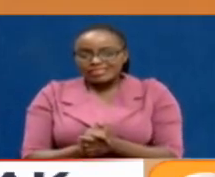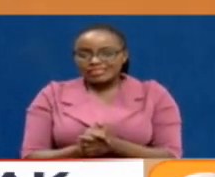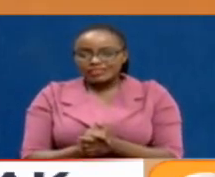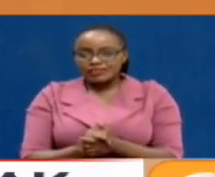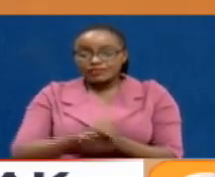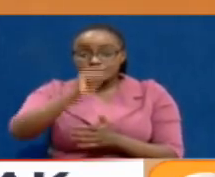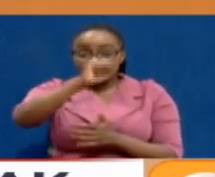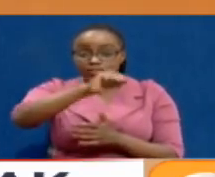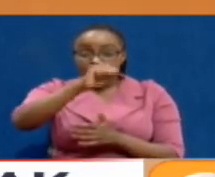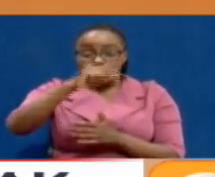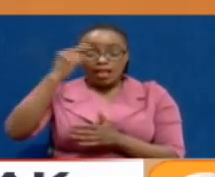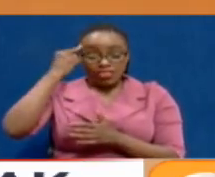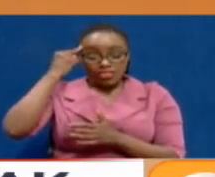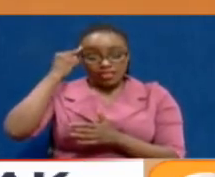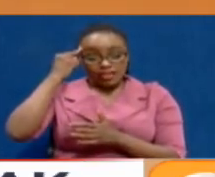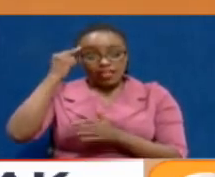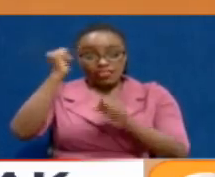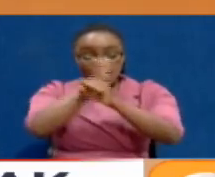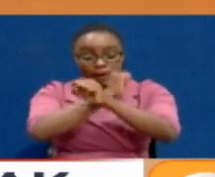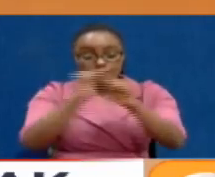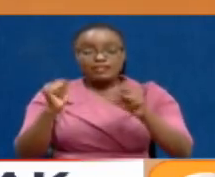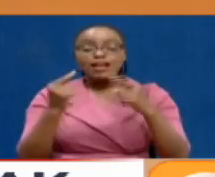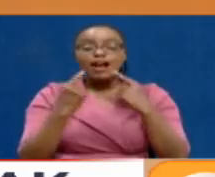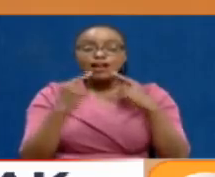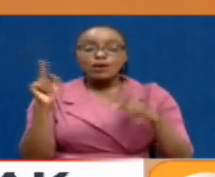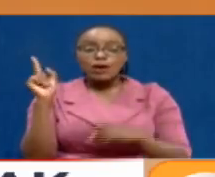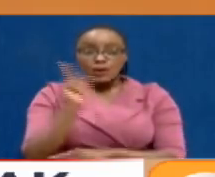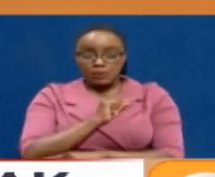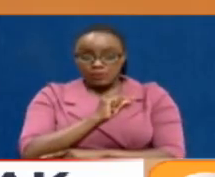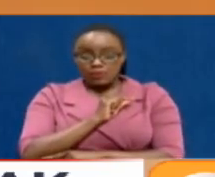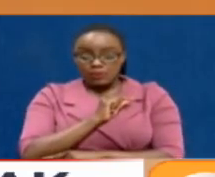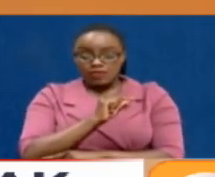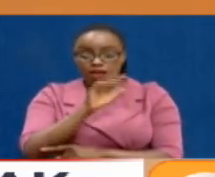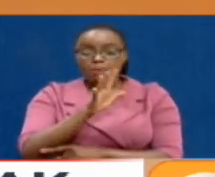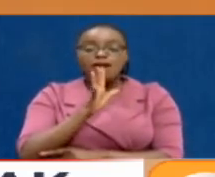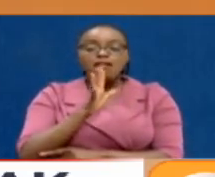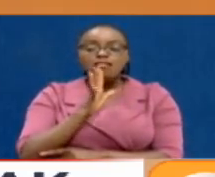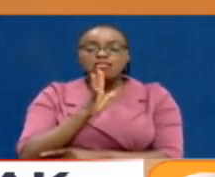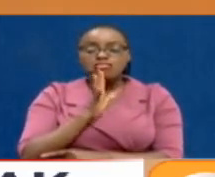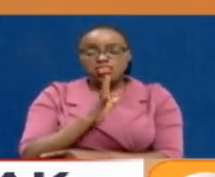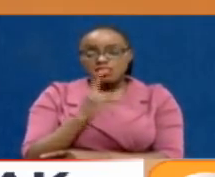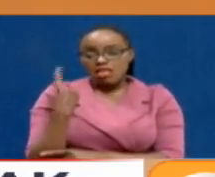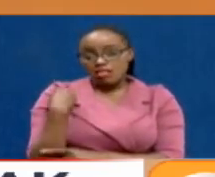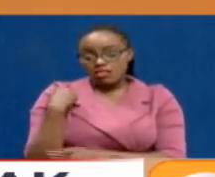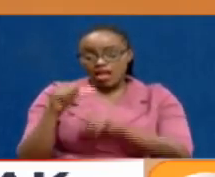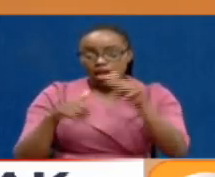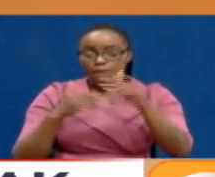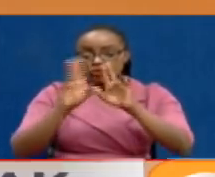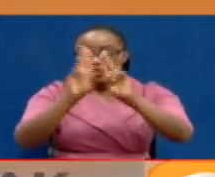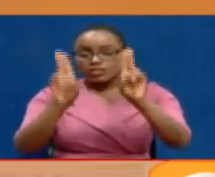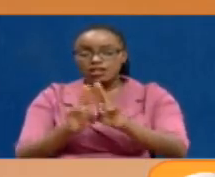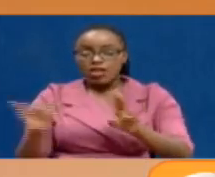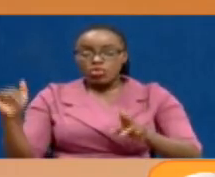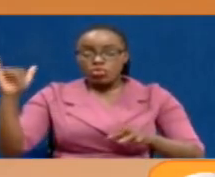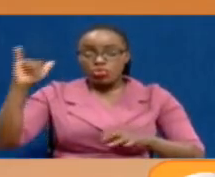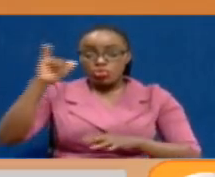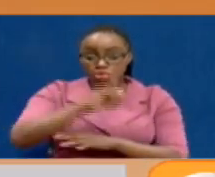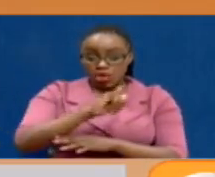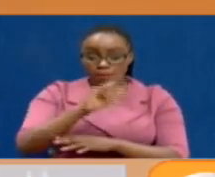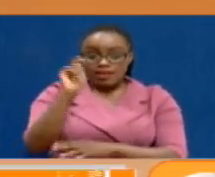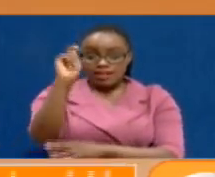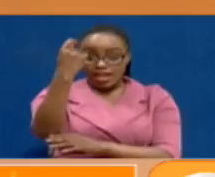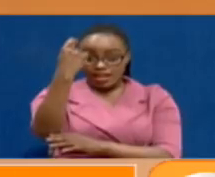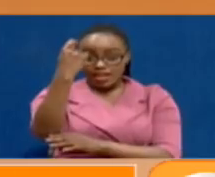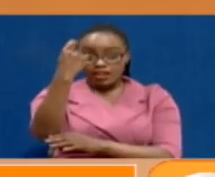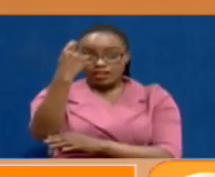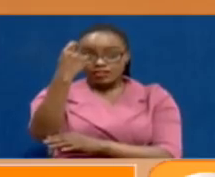Yeah, I think the president made that very clear in the speech about international flights and Kenyans who are coming in. And